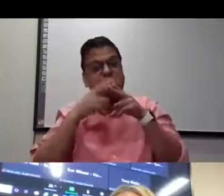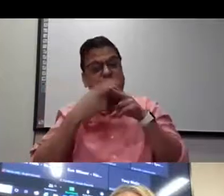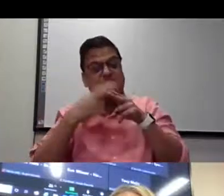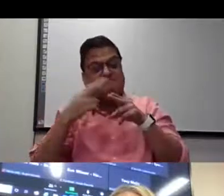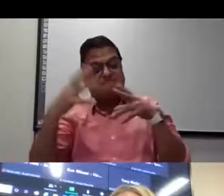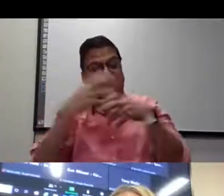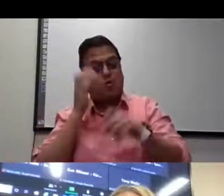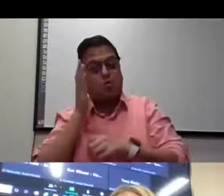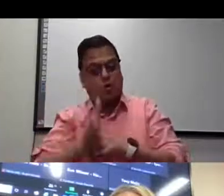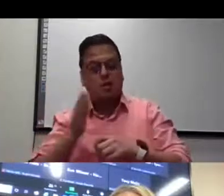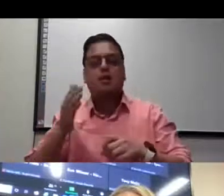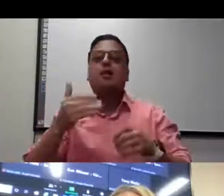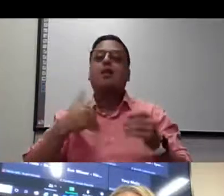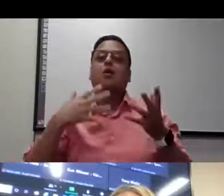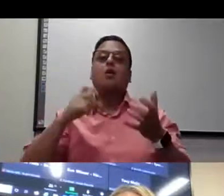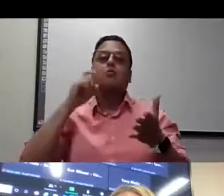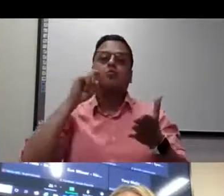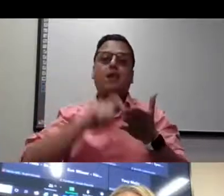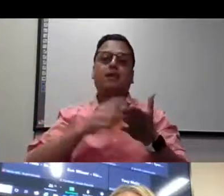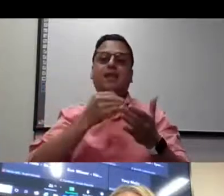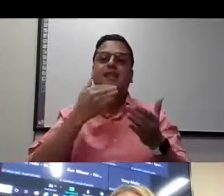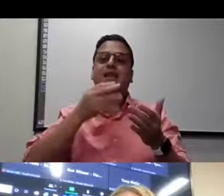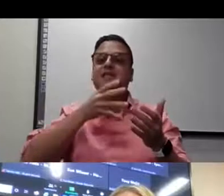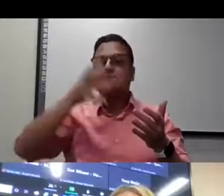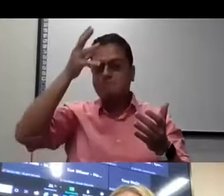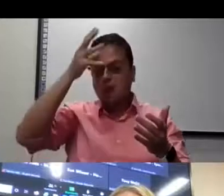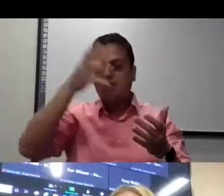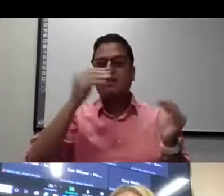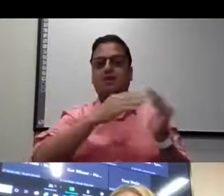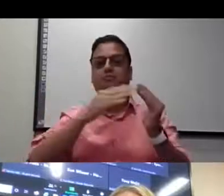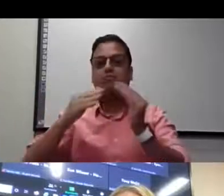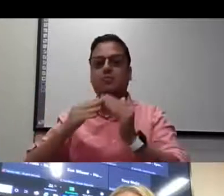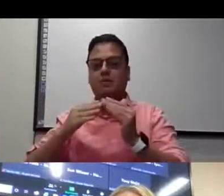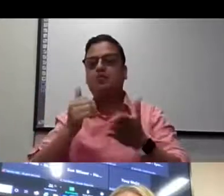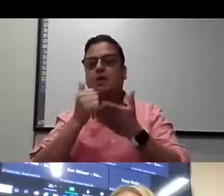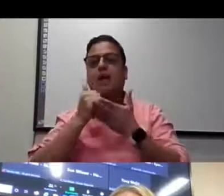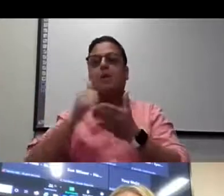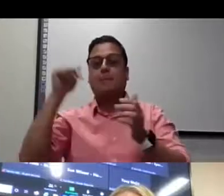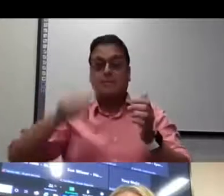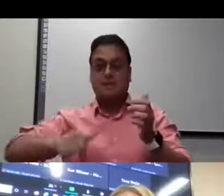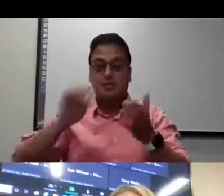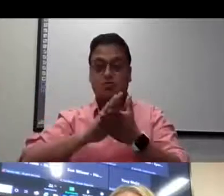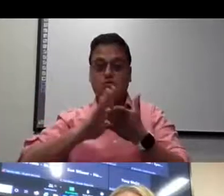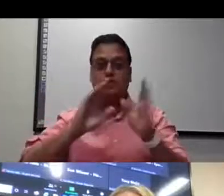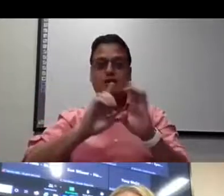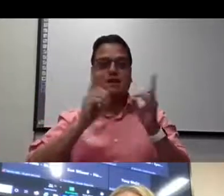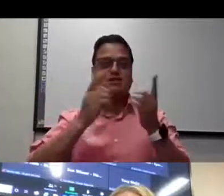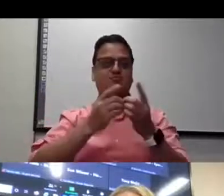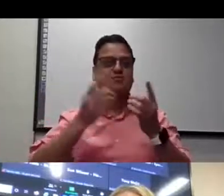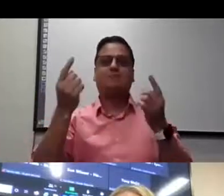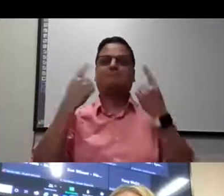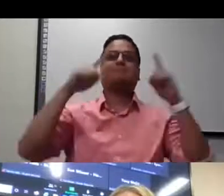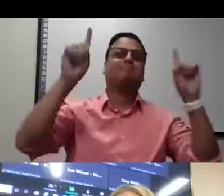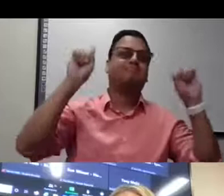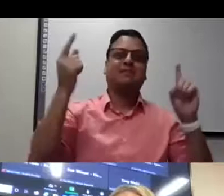I want to recognize and thank the parents in the community who have helped us as a district achieve something that we're very proud of, and